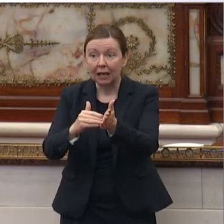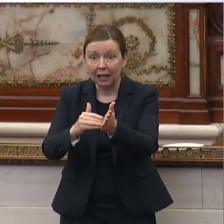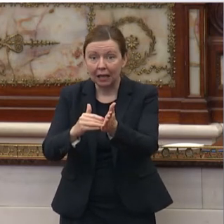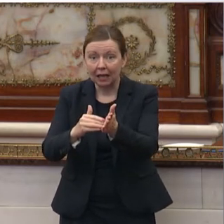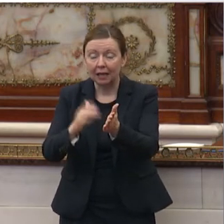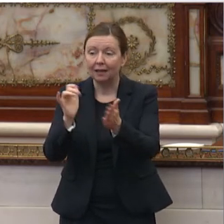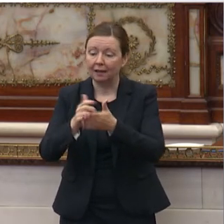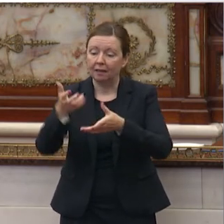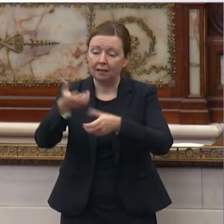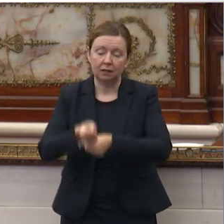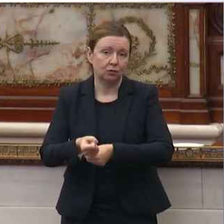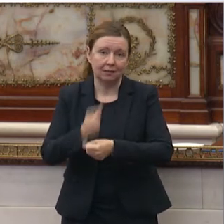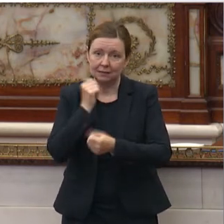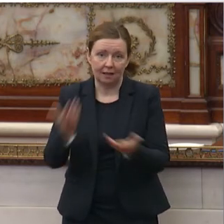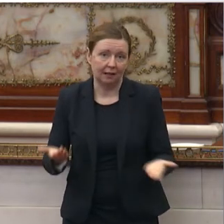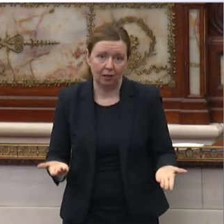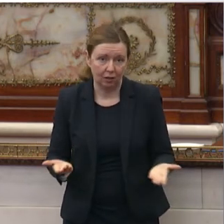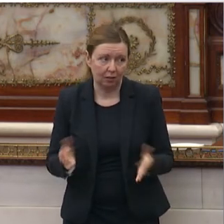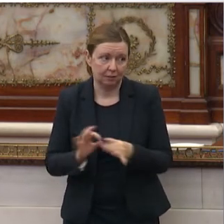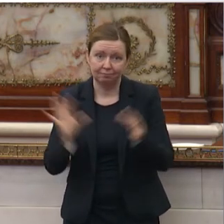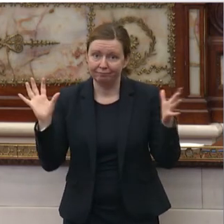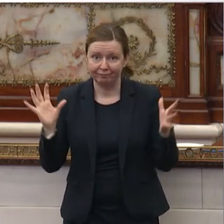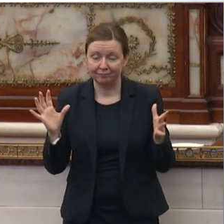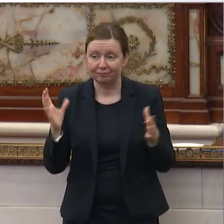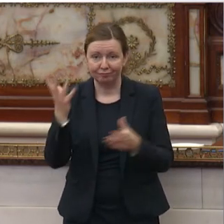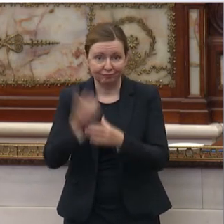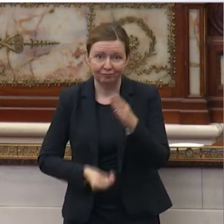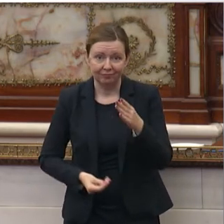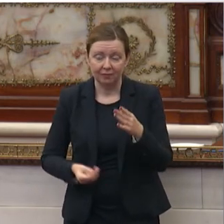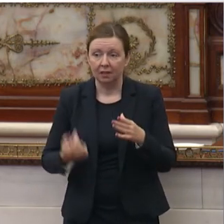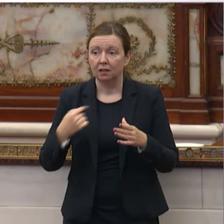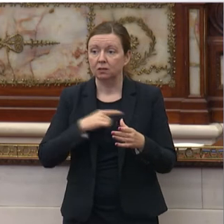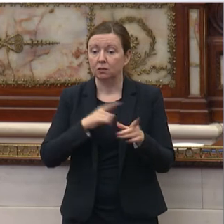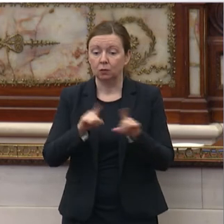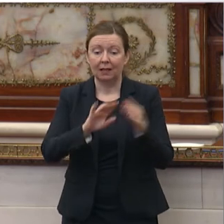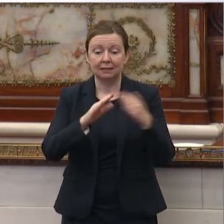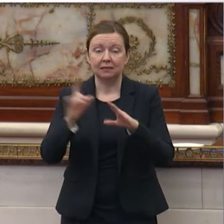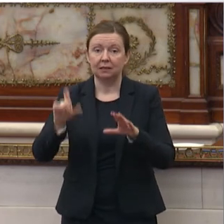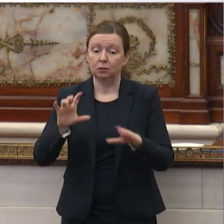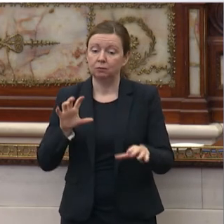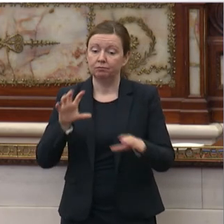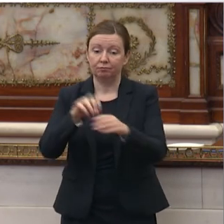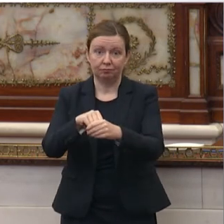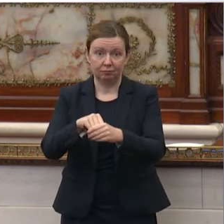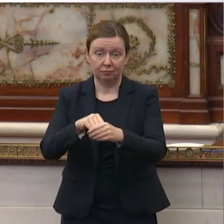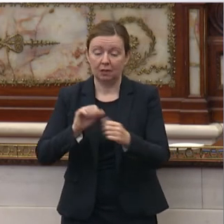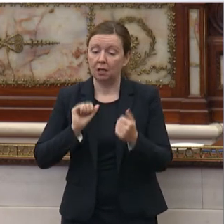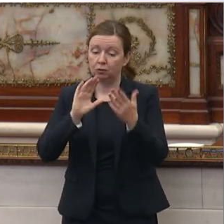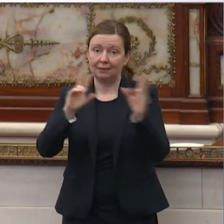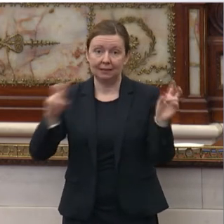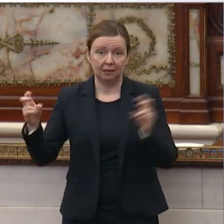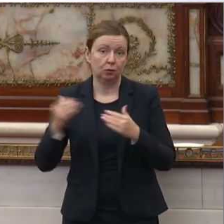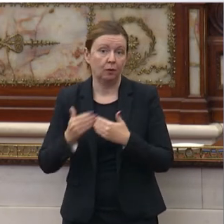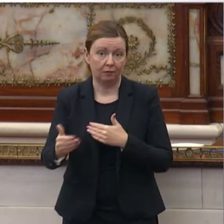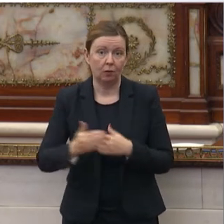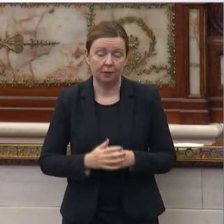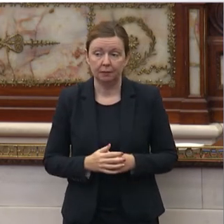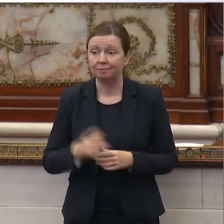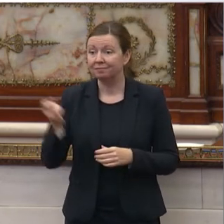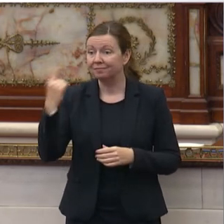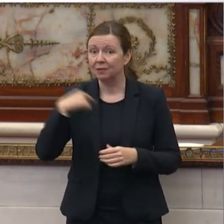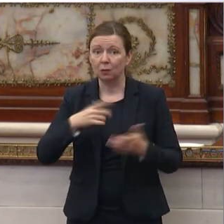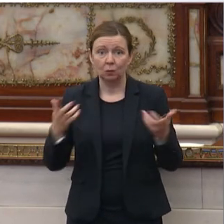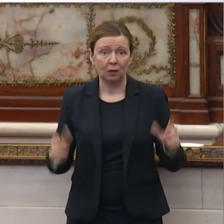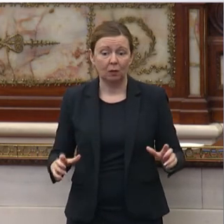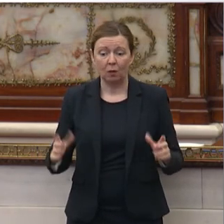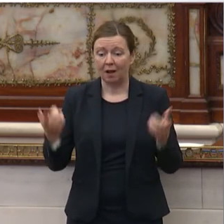that trust has not been there. And so we as a city need to take an active role in addressing this issue going forward, because we don't want to be in